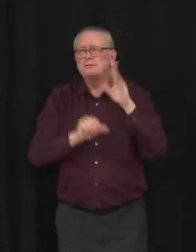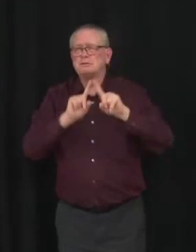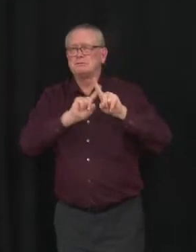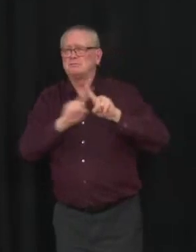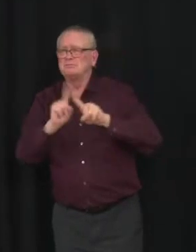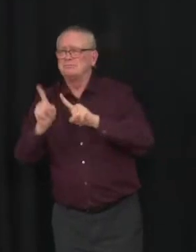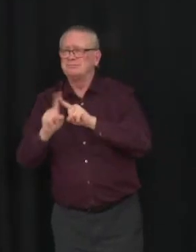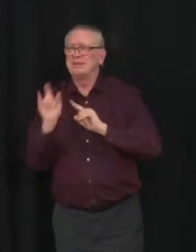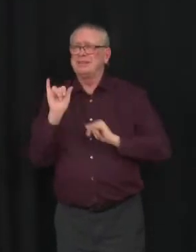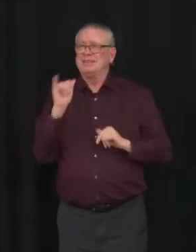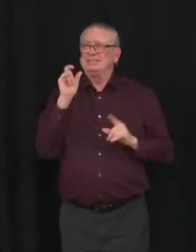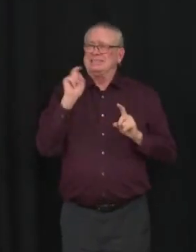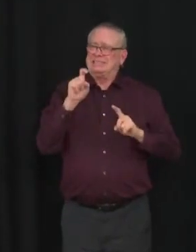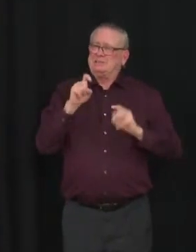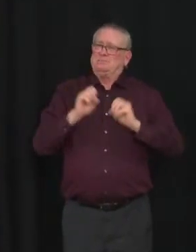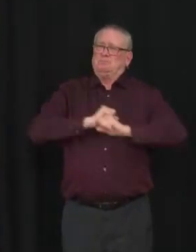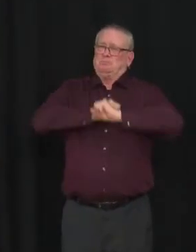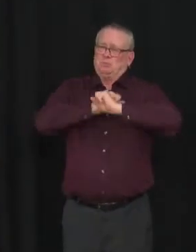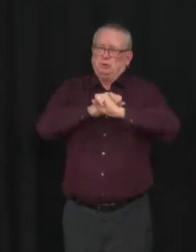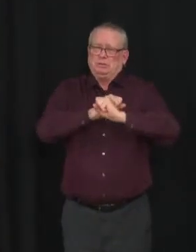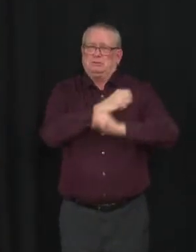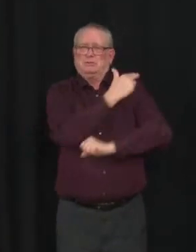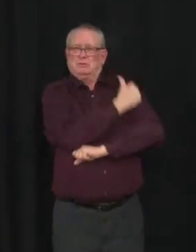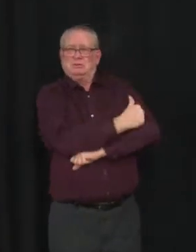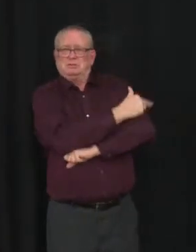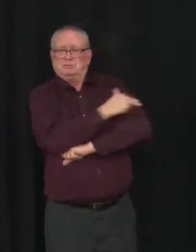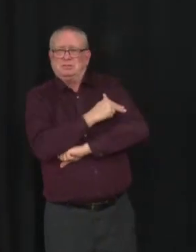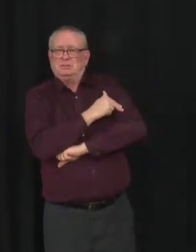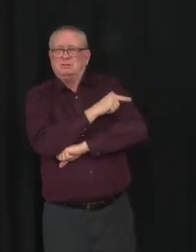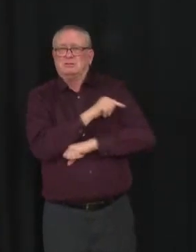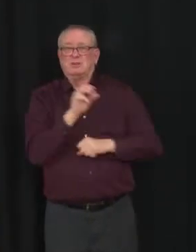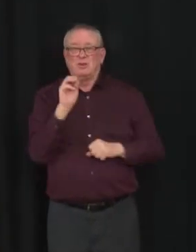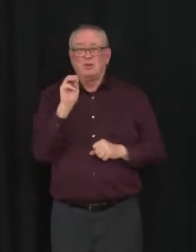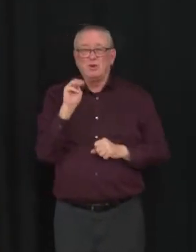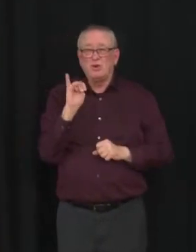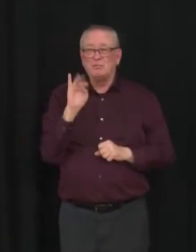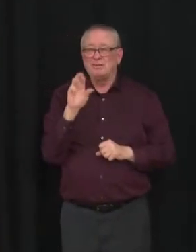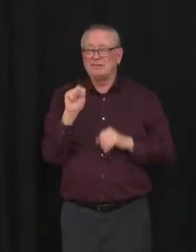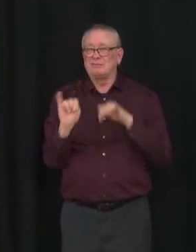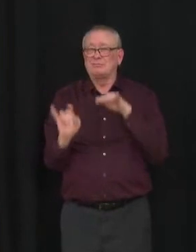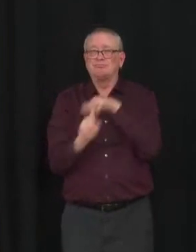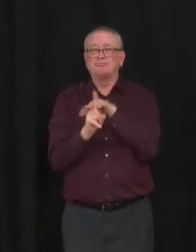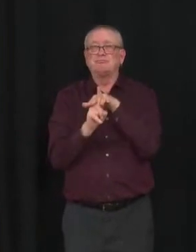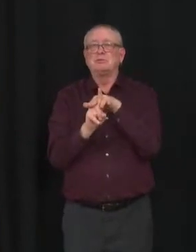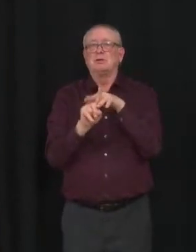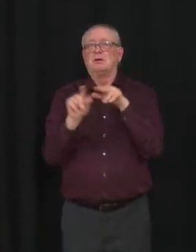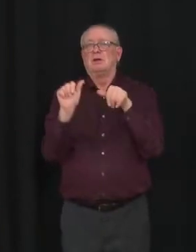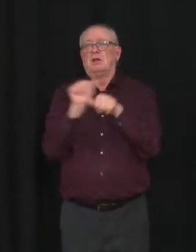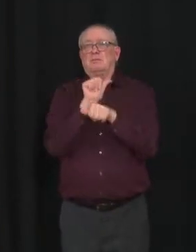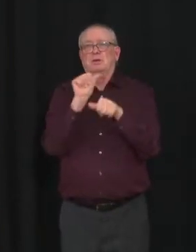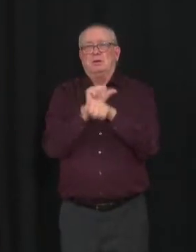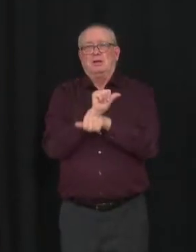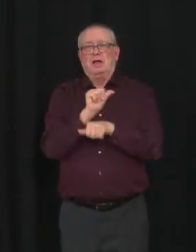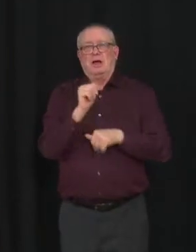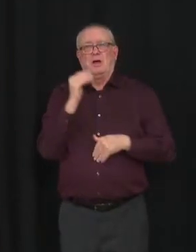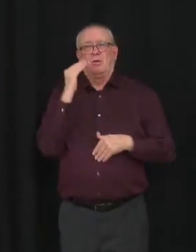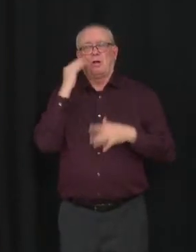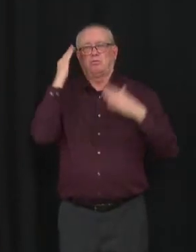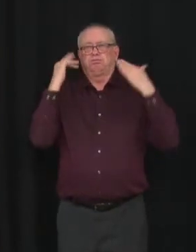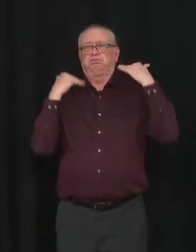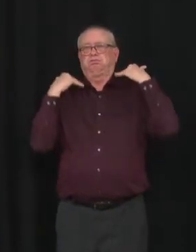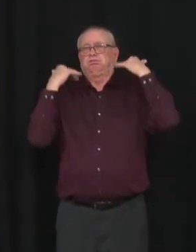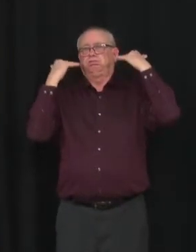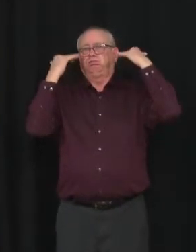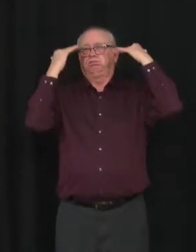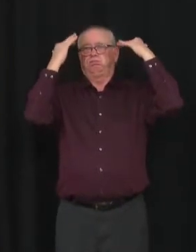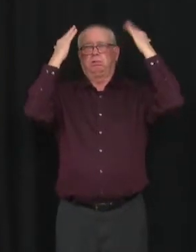with the emergence of Omicron in the province, there's the potential for our healthcare system to once again be severely stressed. That's why,